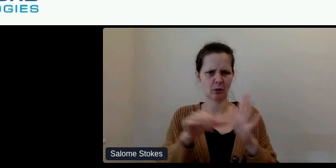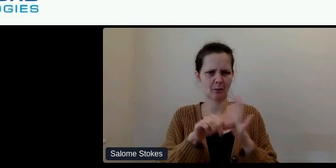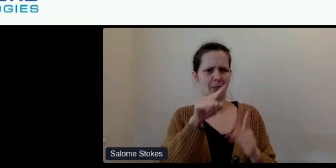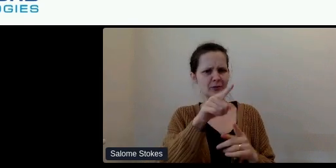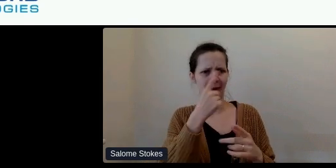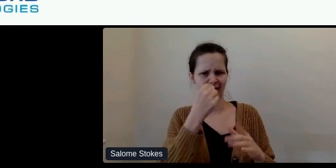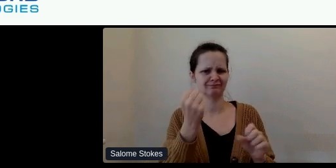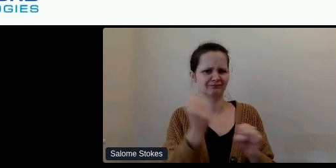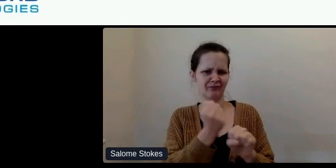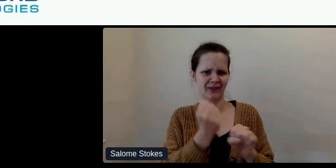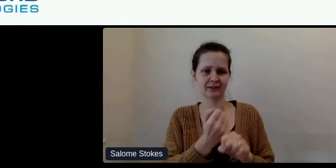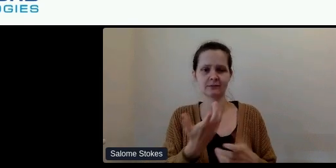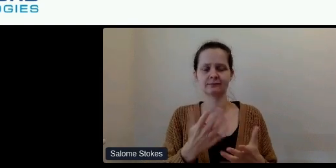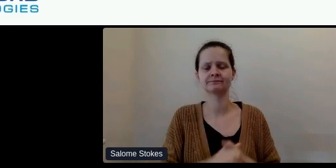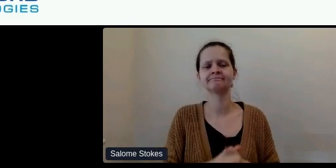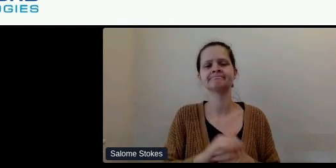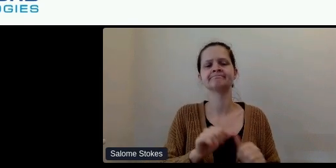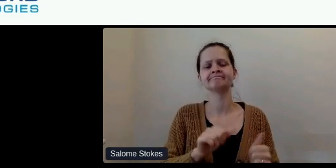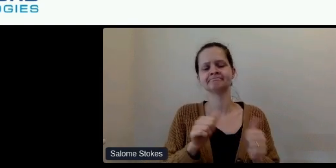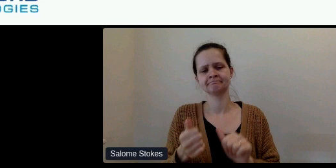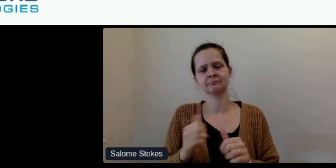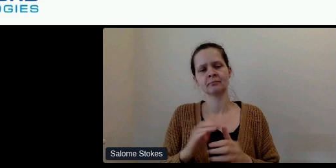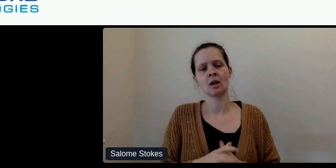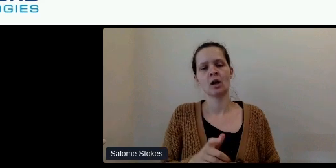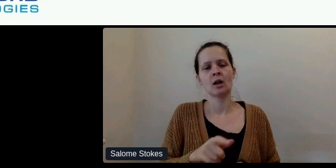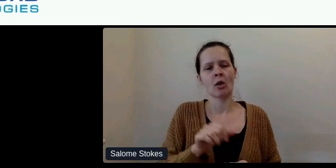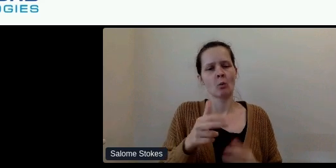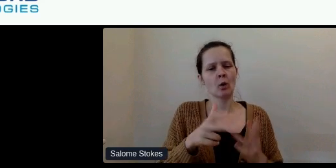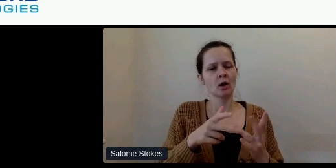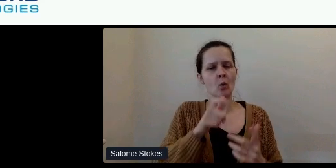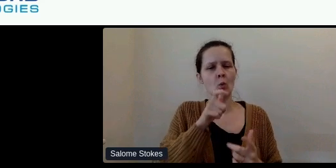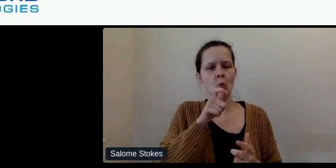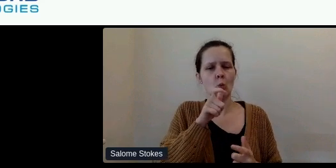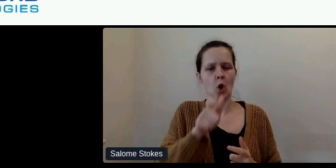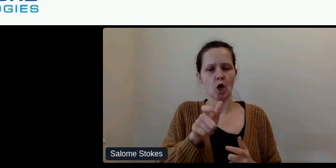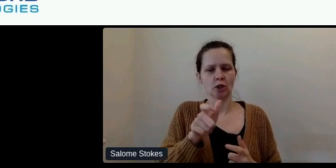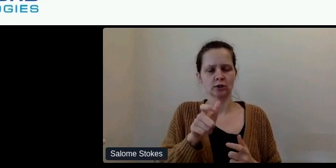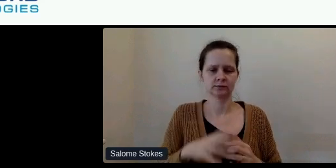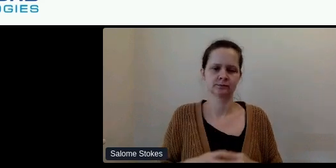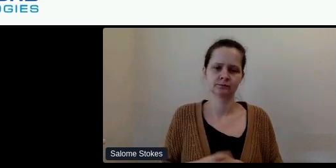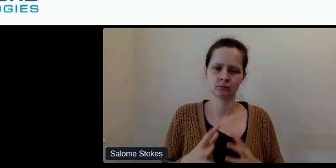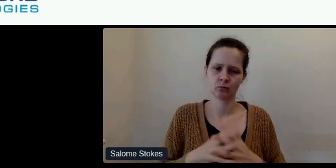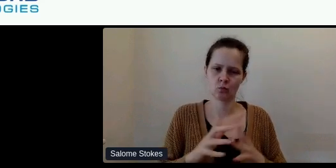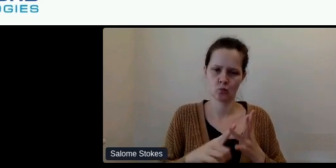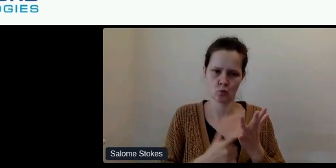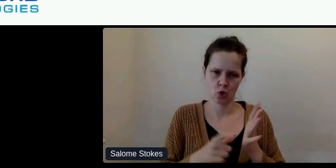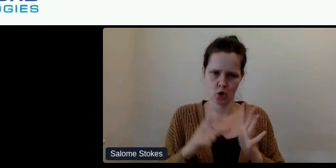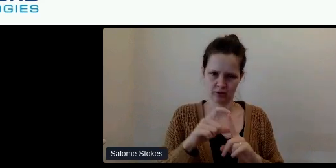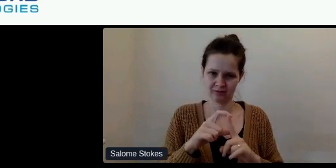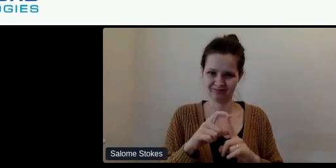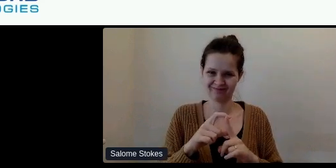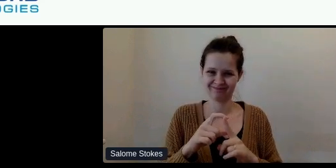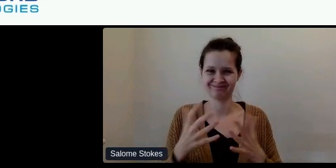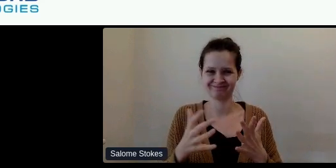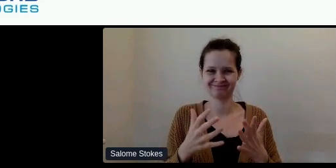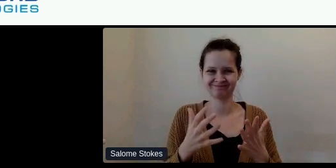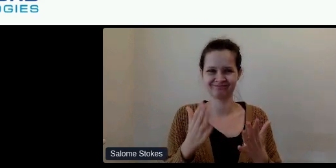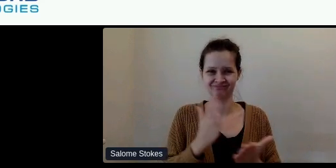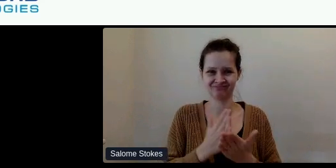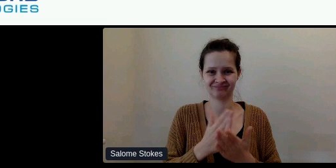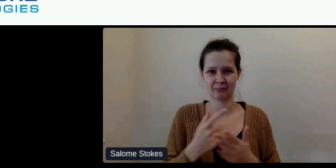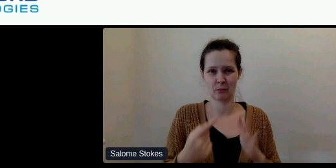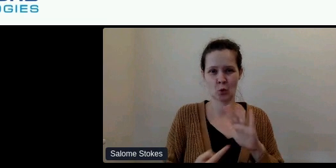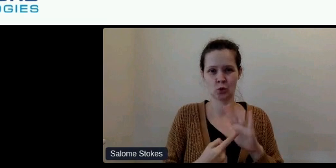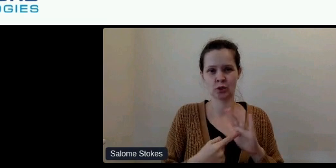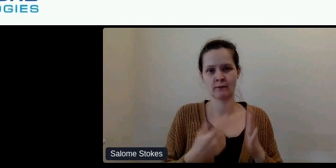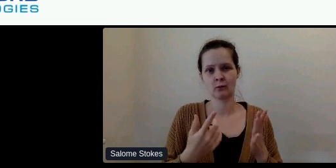fix Word, and this is a big one for organizations, particularly education, where you have a lot of academics